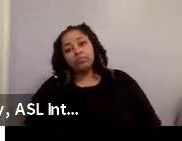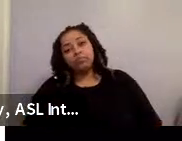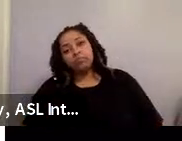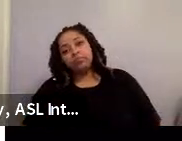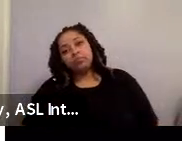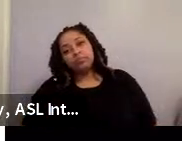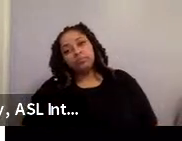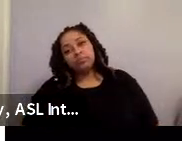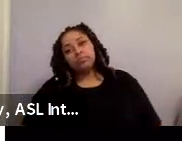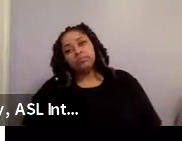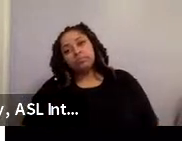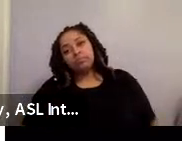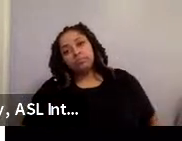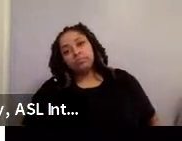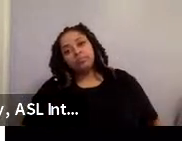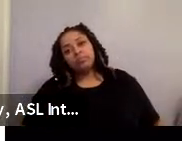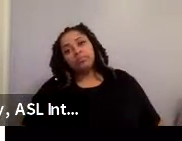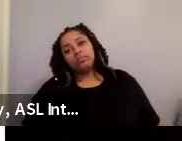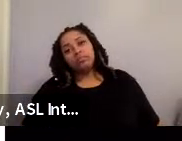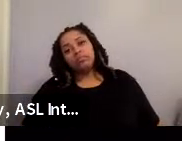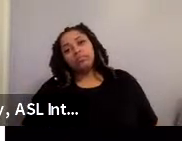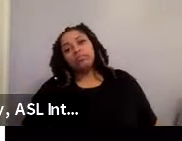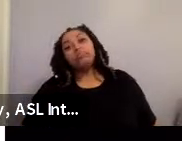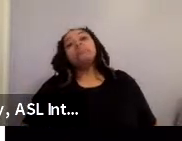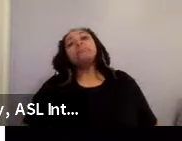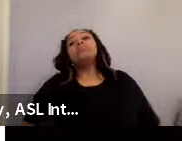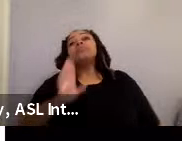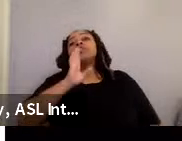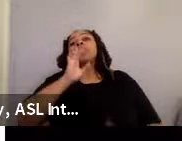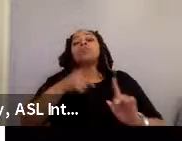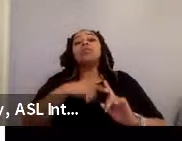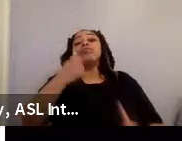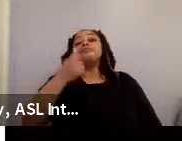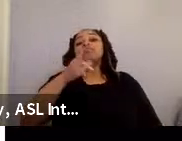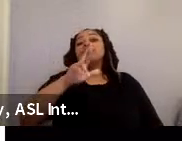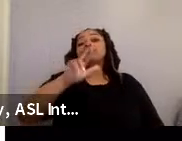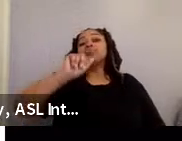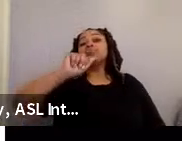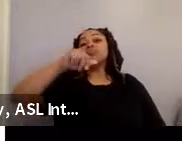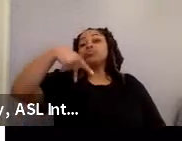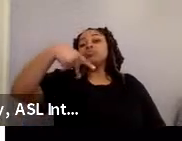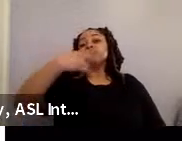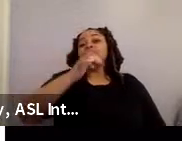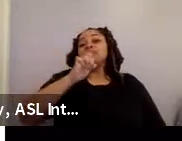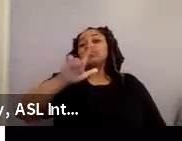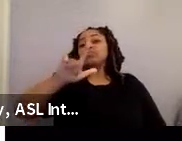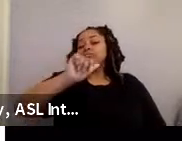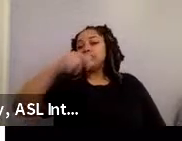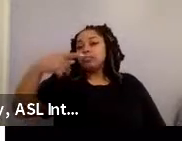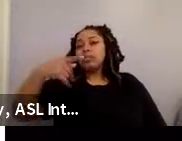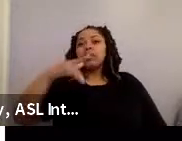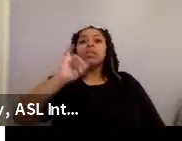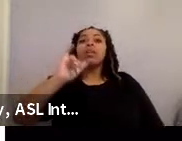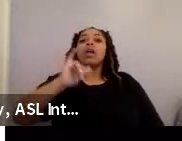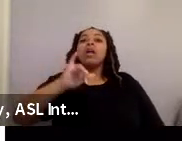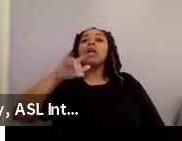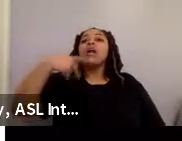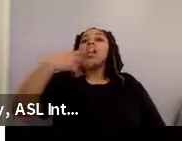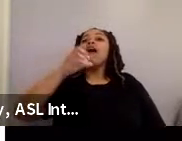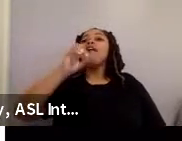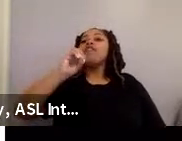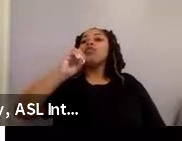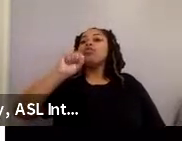I want to talk about graphical apps. One of the questions we have kind of generally phrased is something like, Photoshop or an image editing tool or